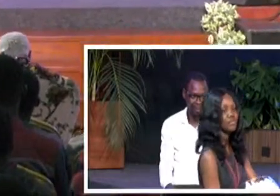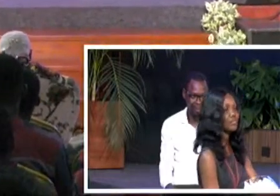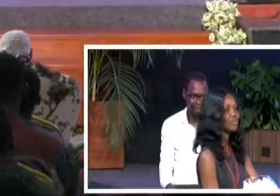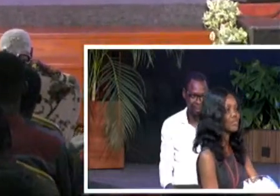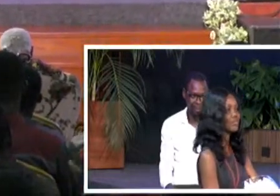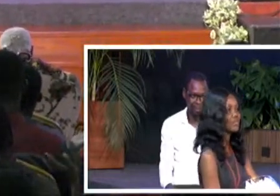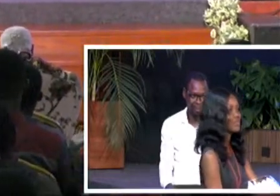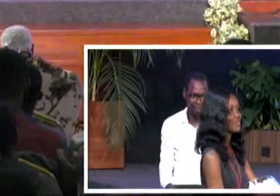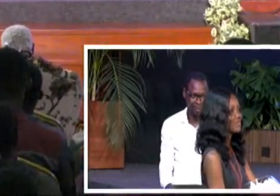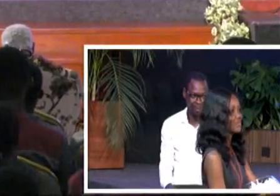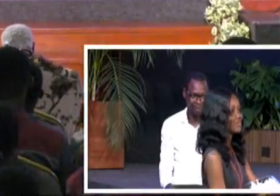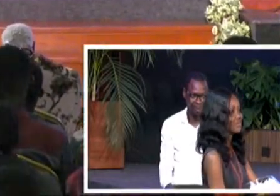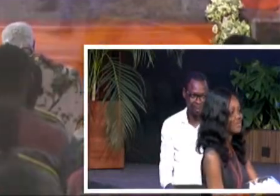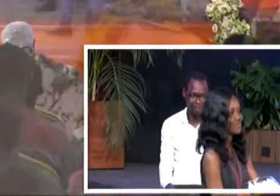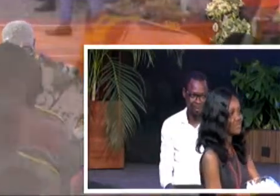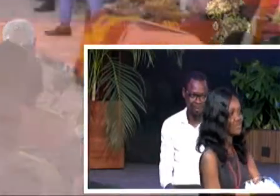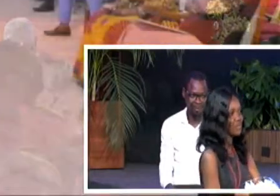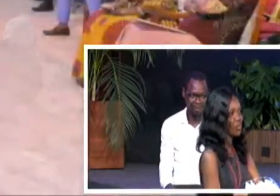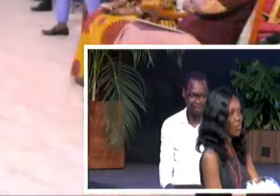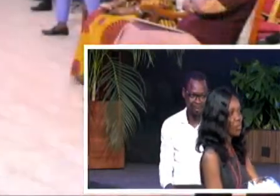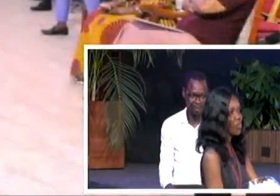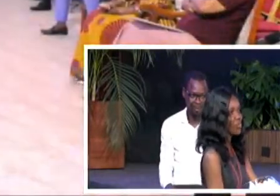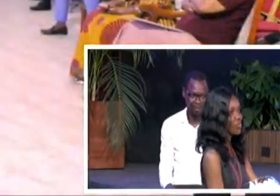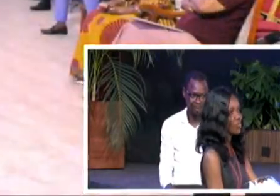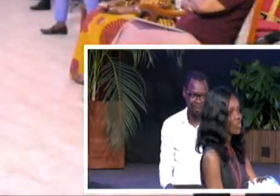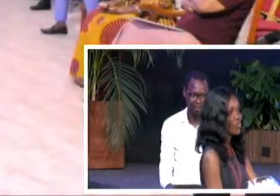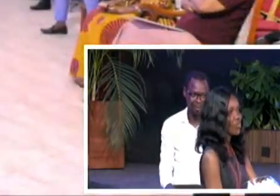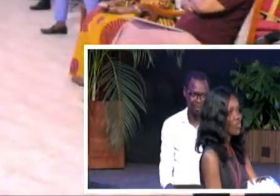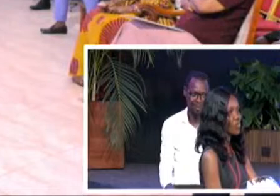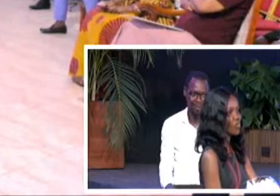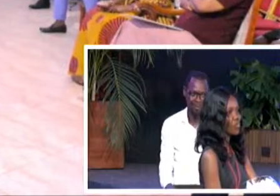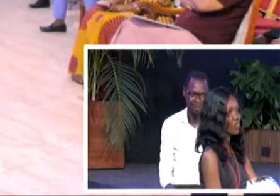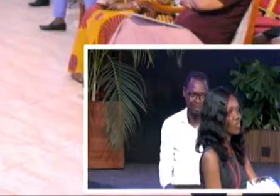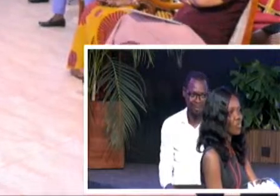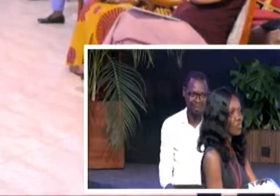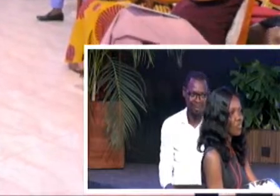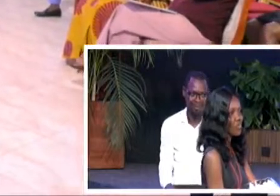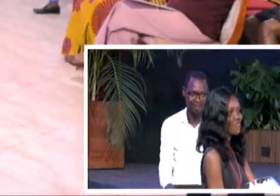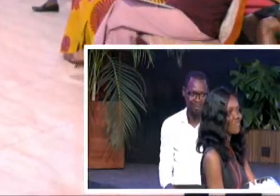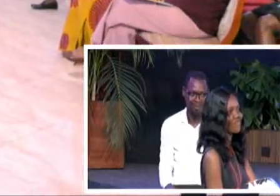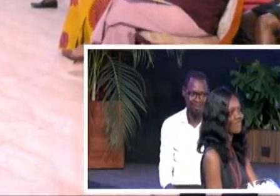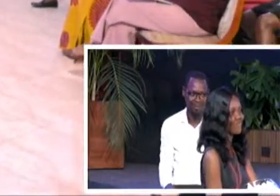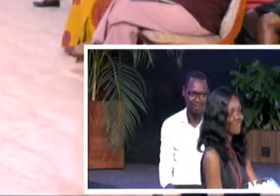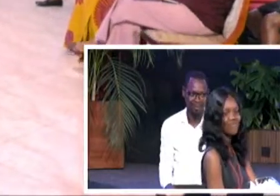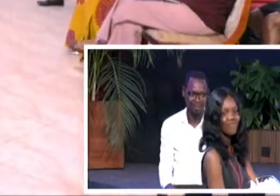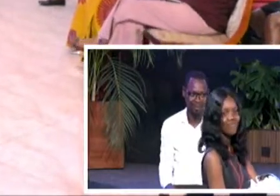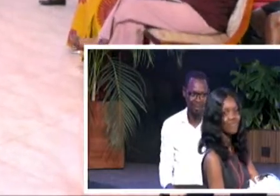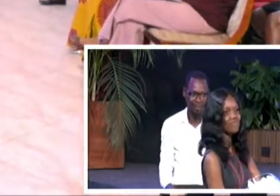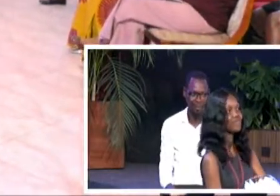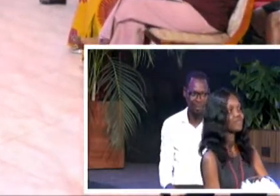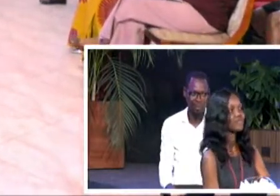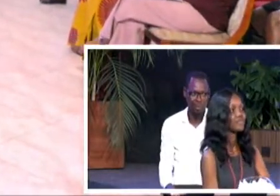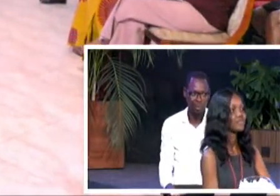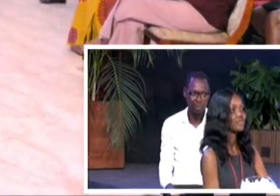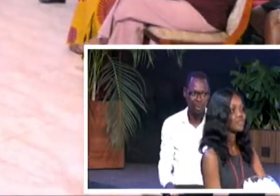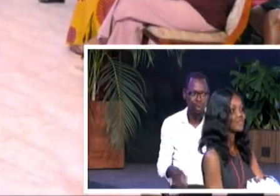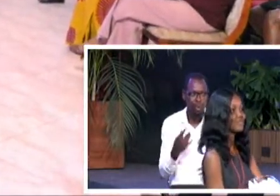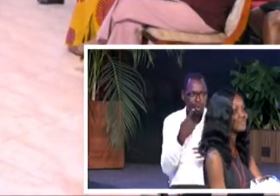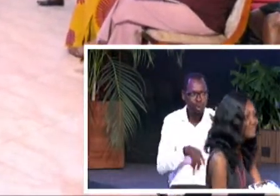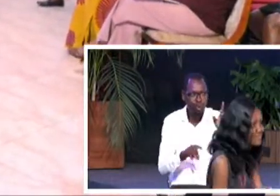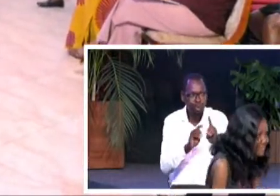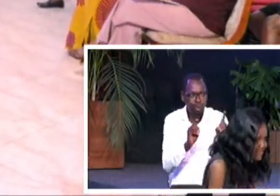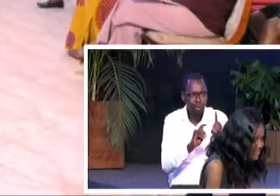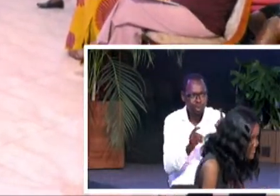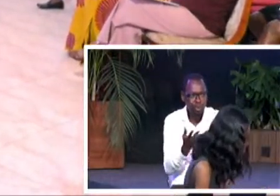no. But it's a surprise. It's a surprise to me, actually. So what will you do tonight?